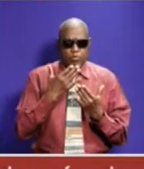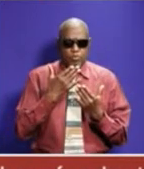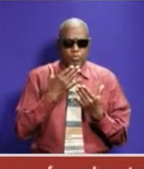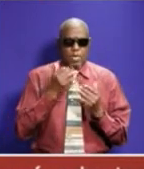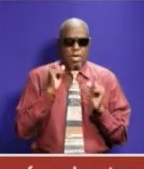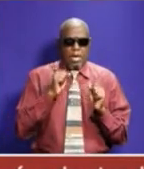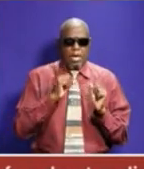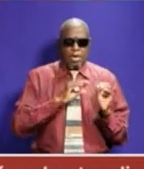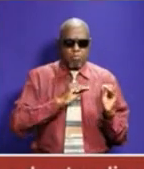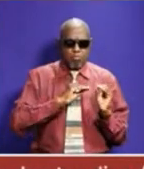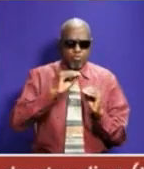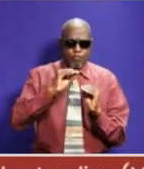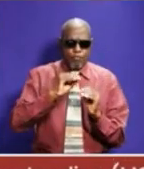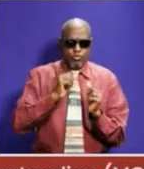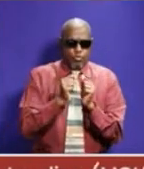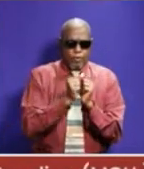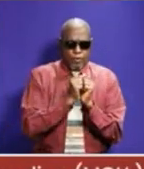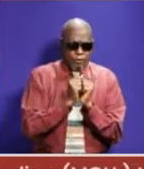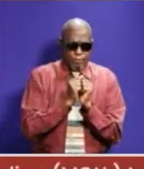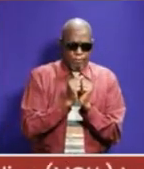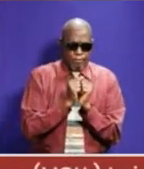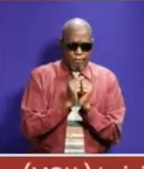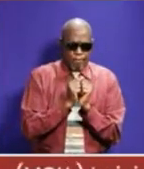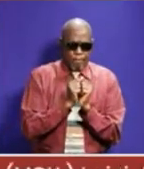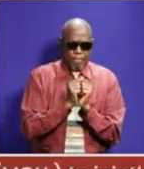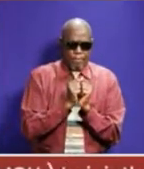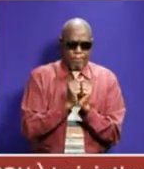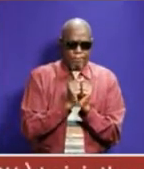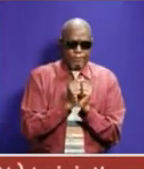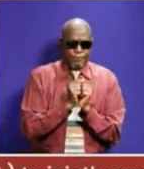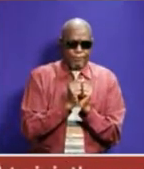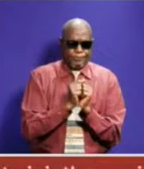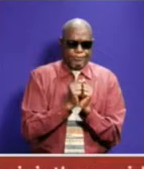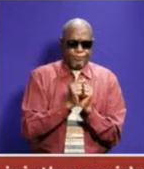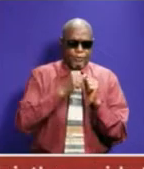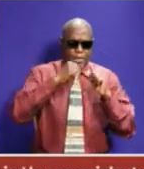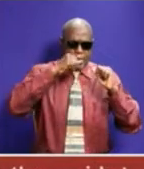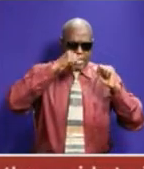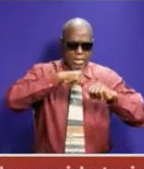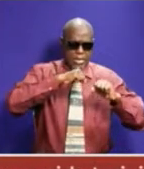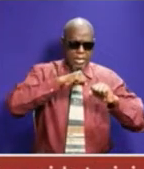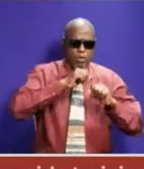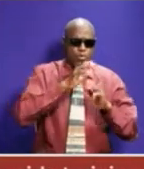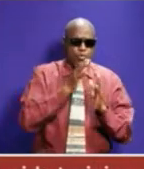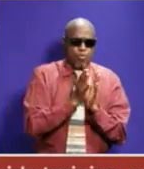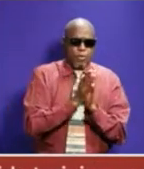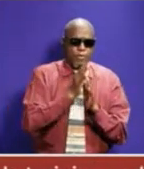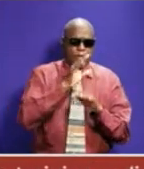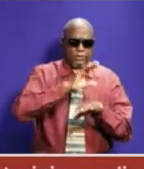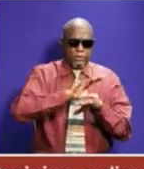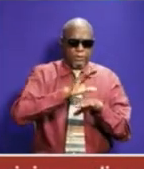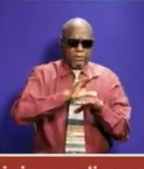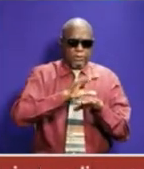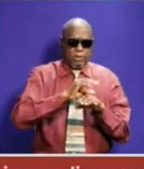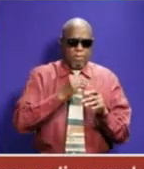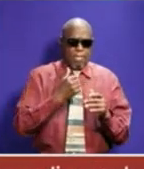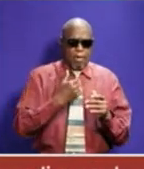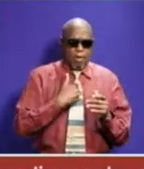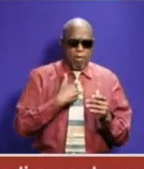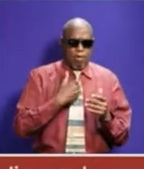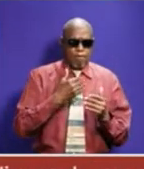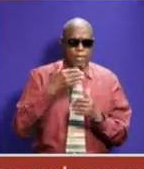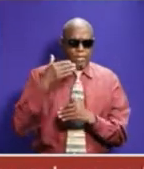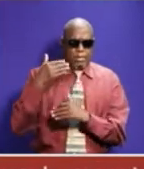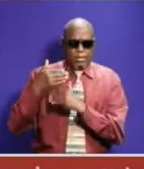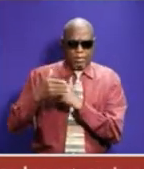all together. We did agree with the church that even as we have a symbiotic relationship between